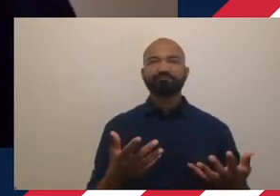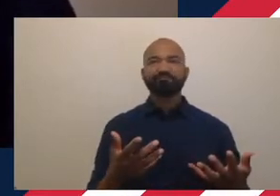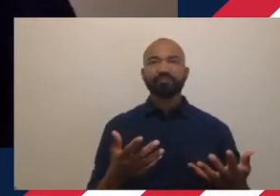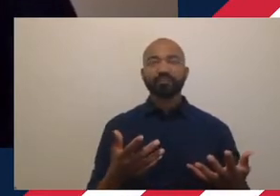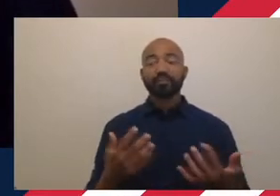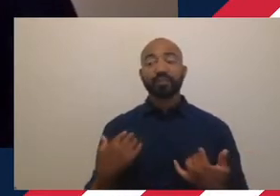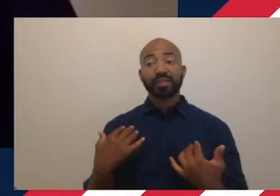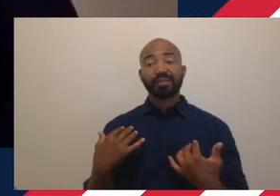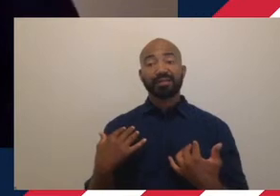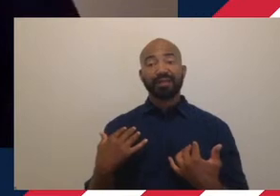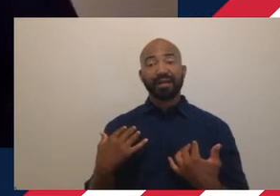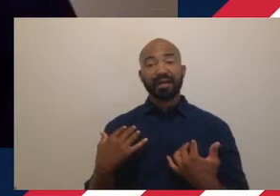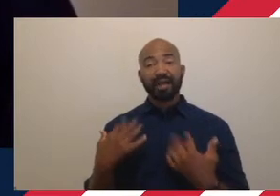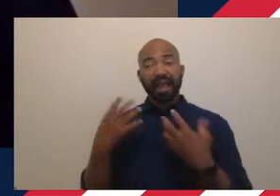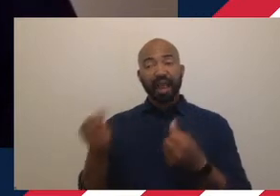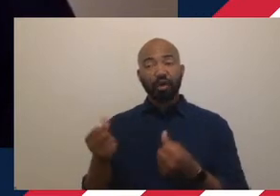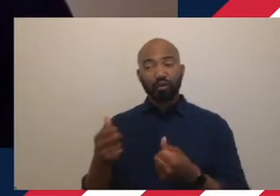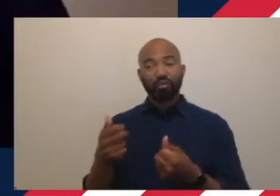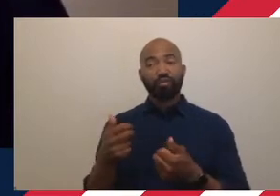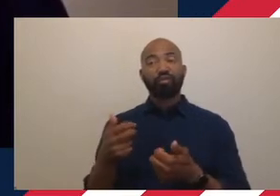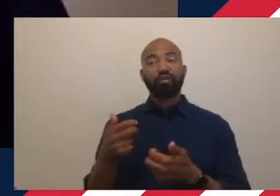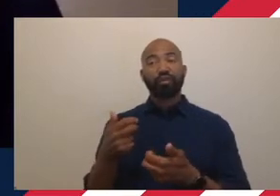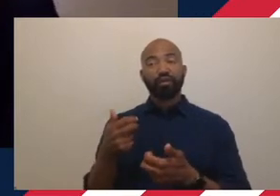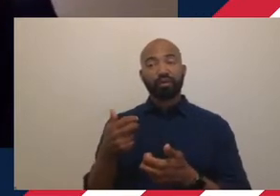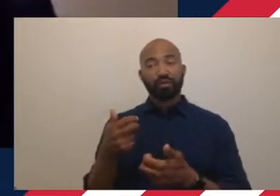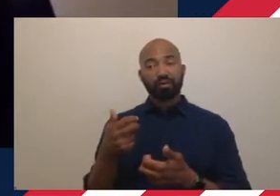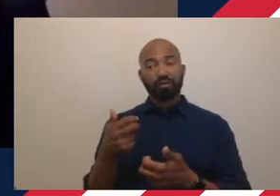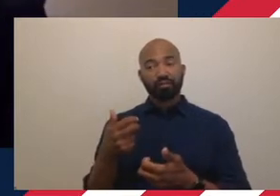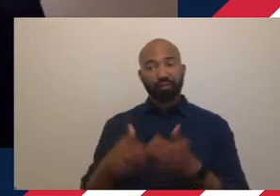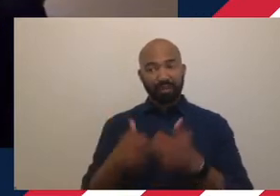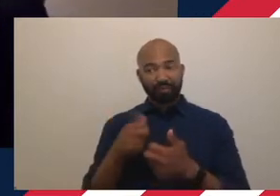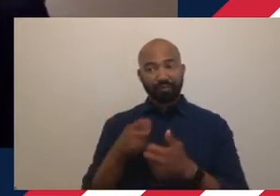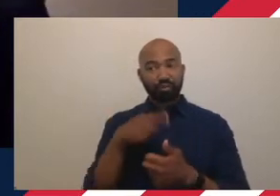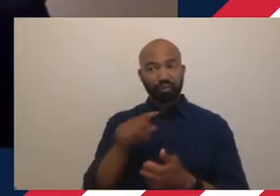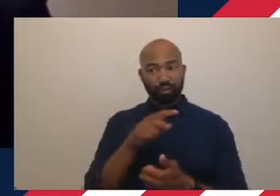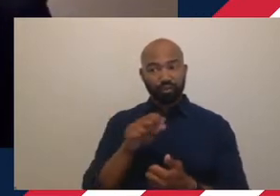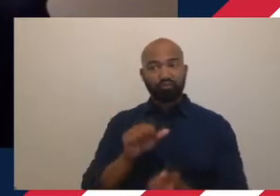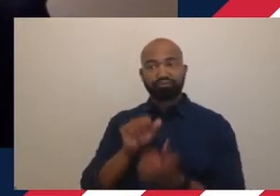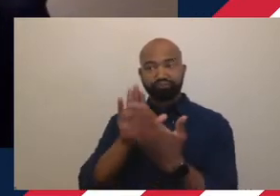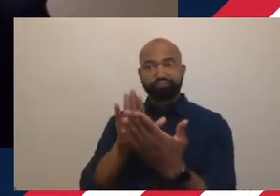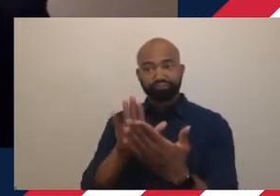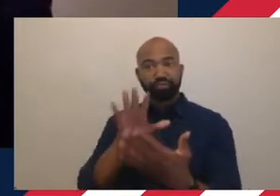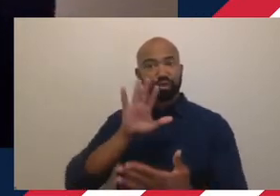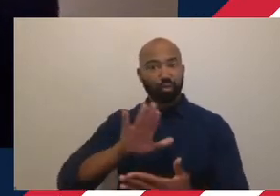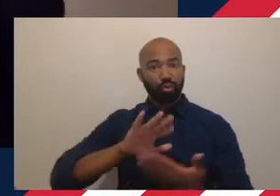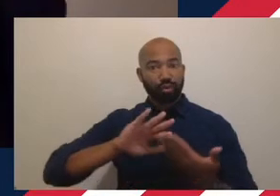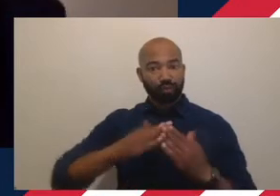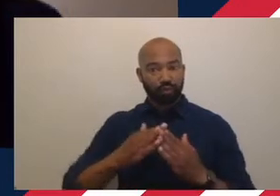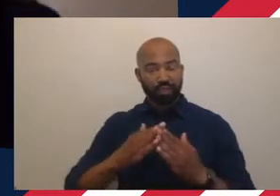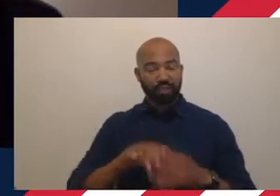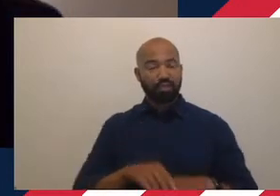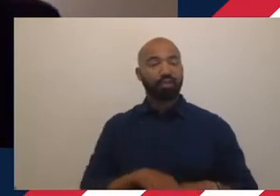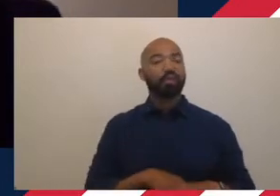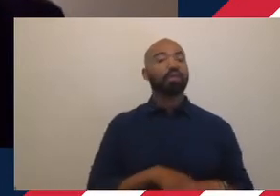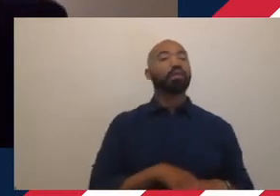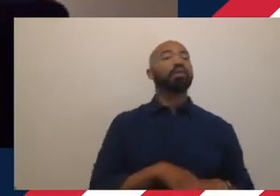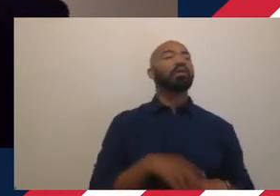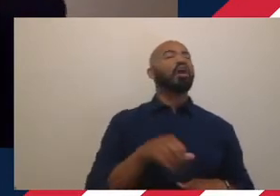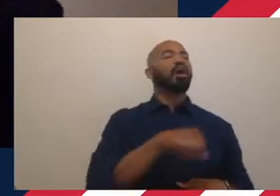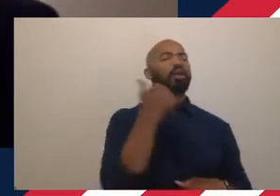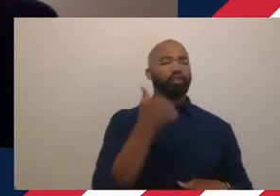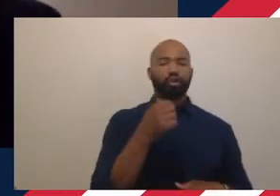health issues that you are confronting in your community and the sort of other